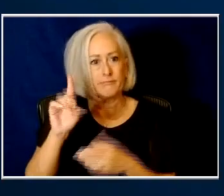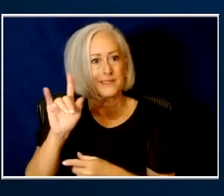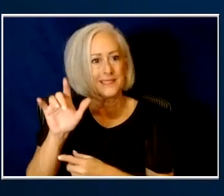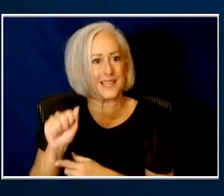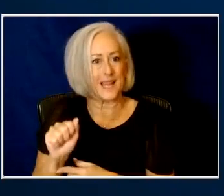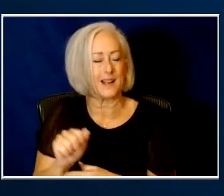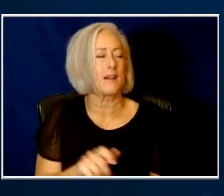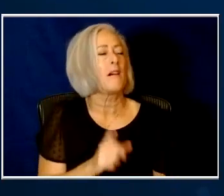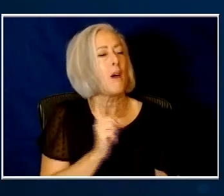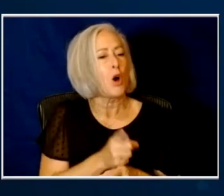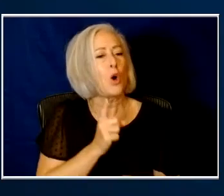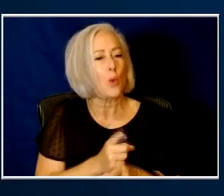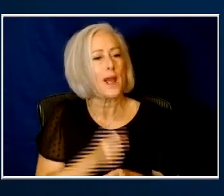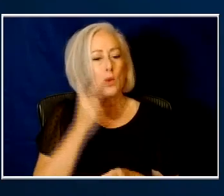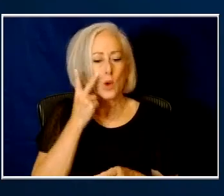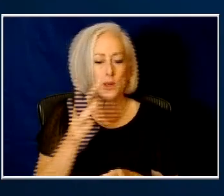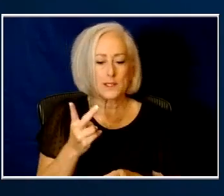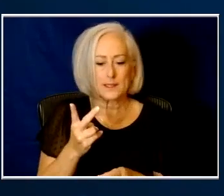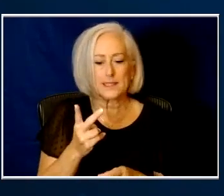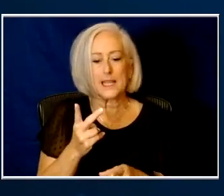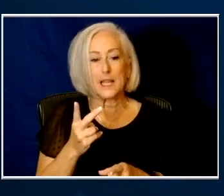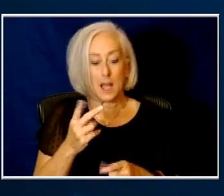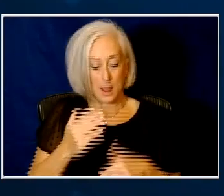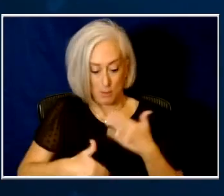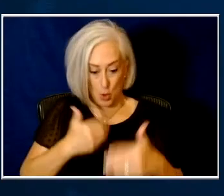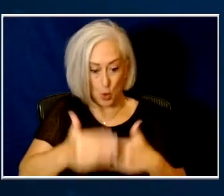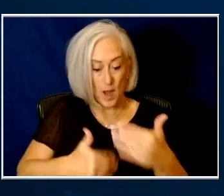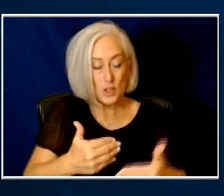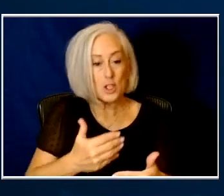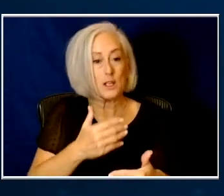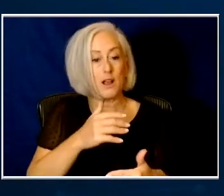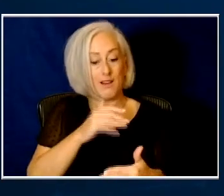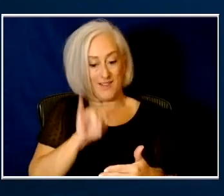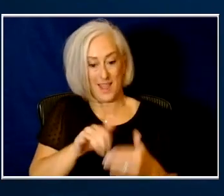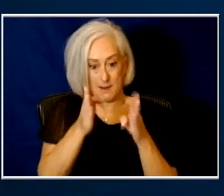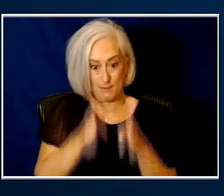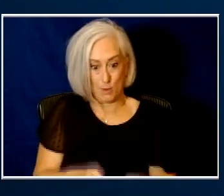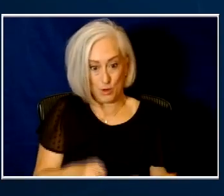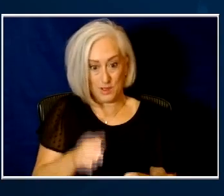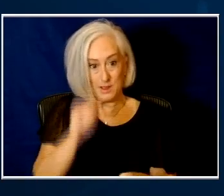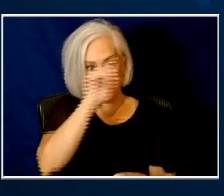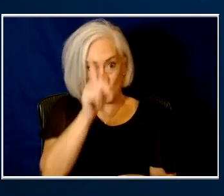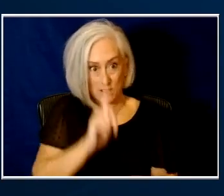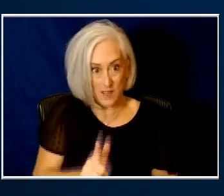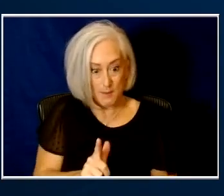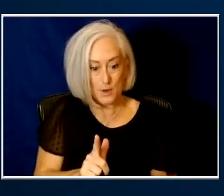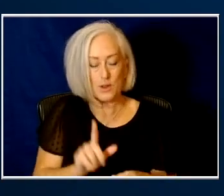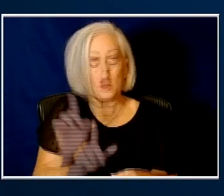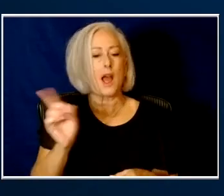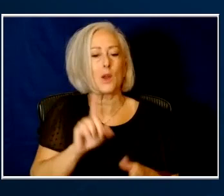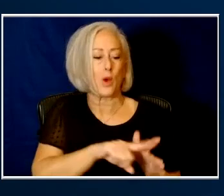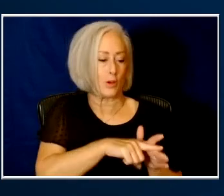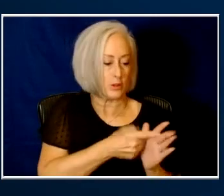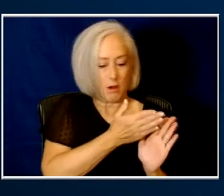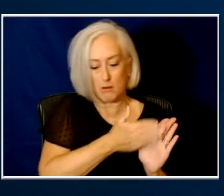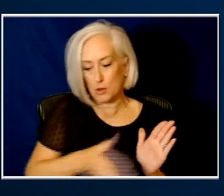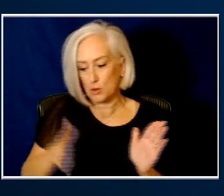watch progression of it. So when you were trialing the drug, I mean, it was one of the study sites. Could you tell a difference in patients who got it or didn't